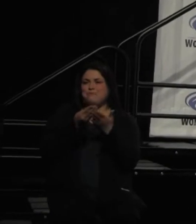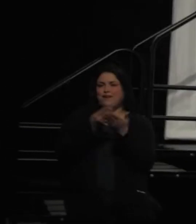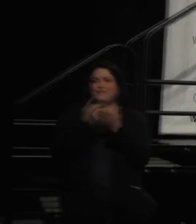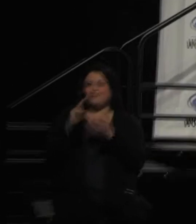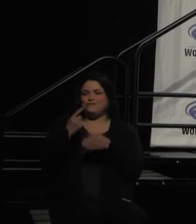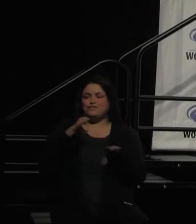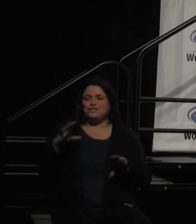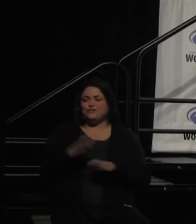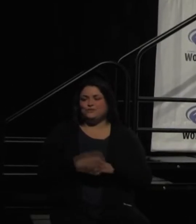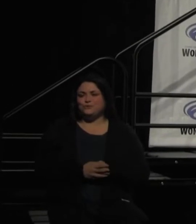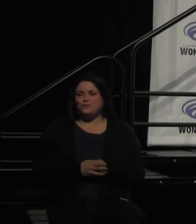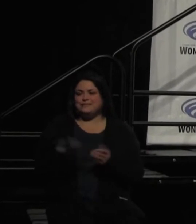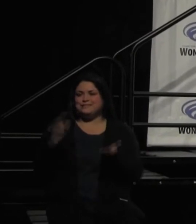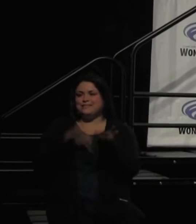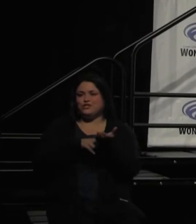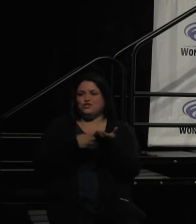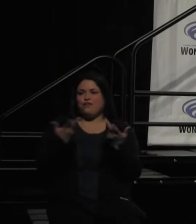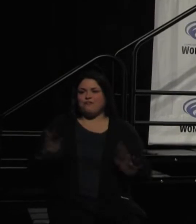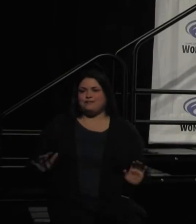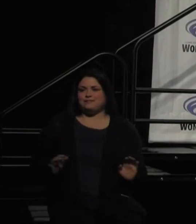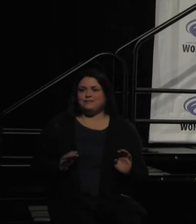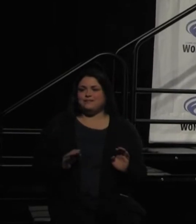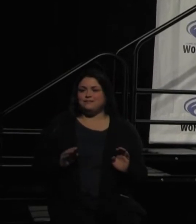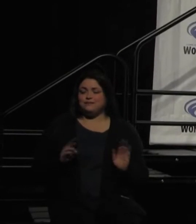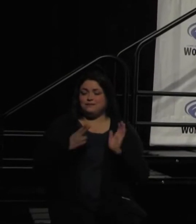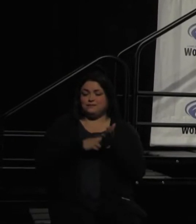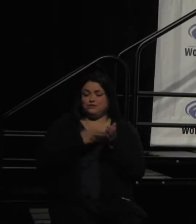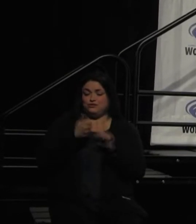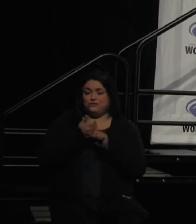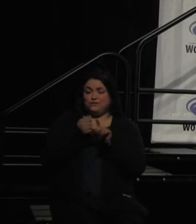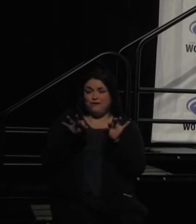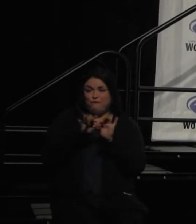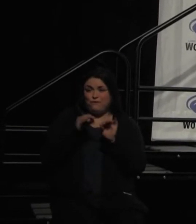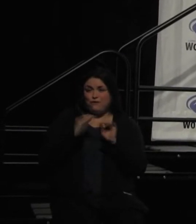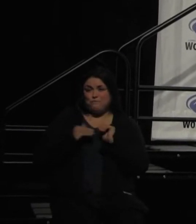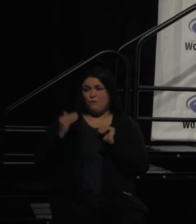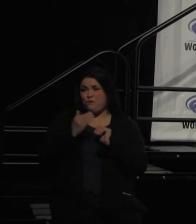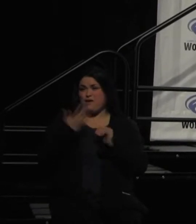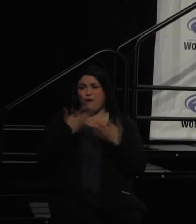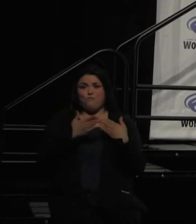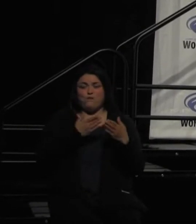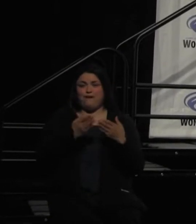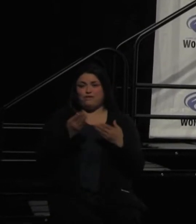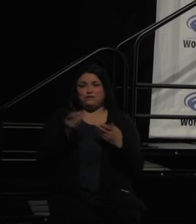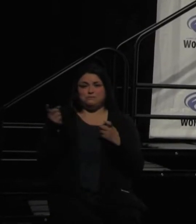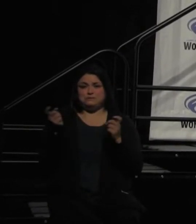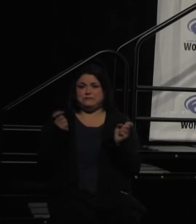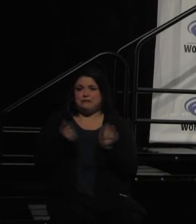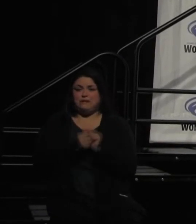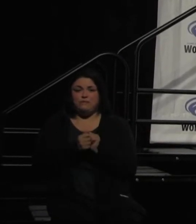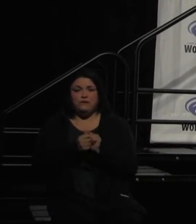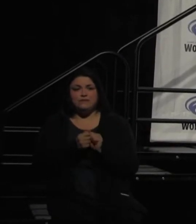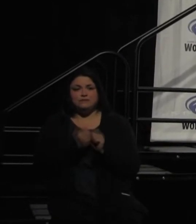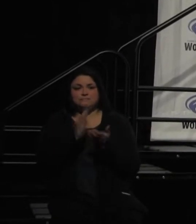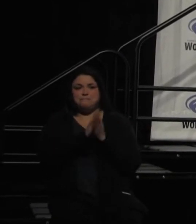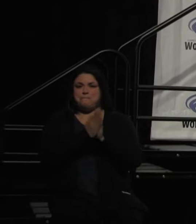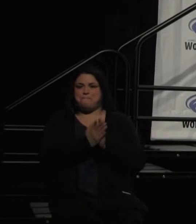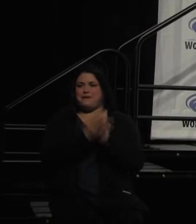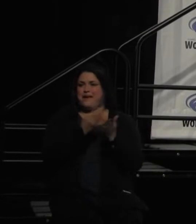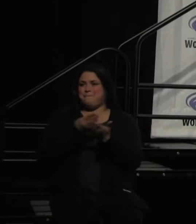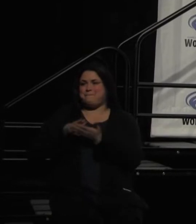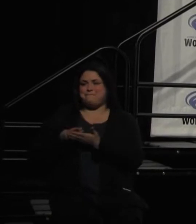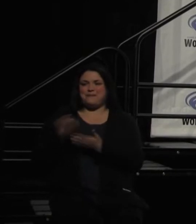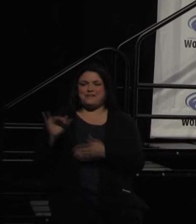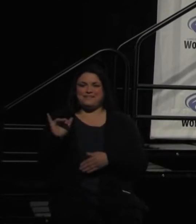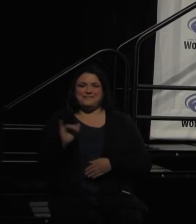do a signature. And a signature was worth so much more than whatever he was dealing with that it became currency. And